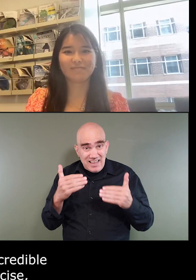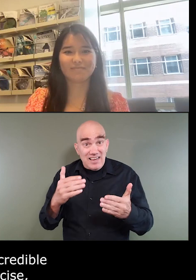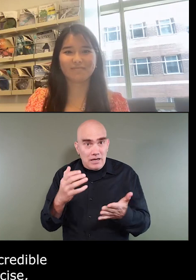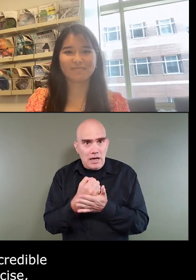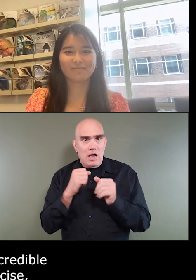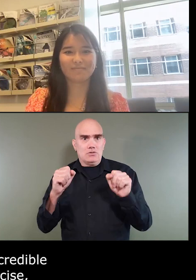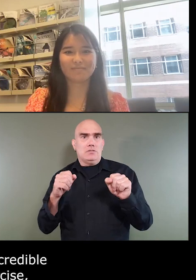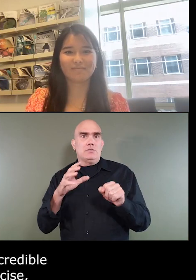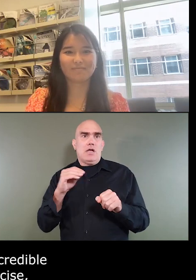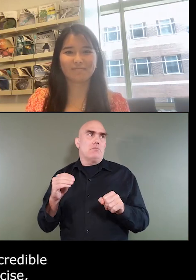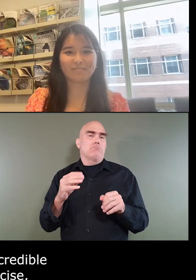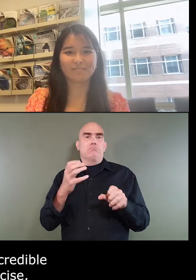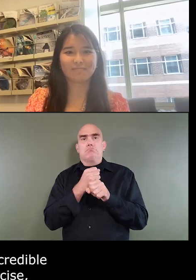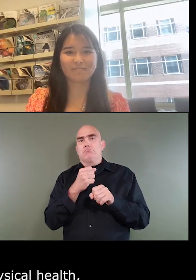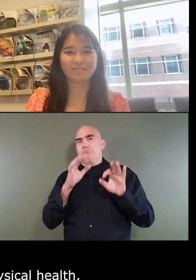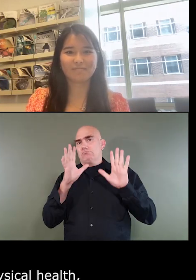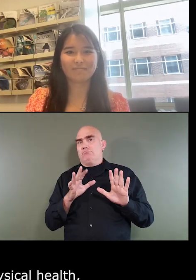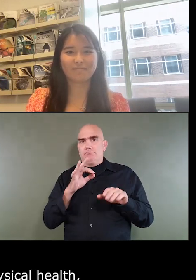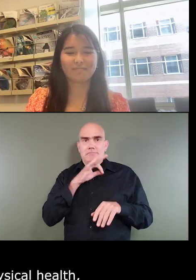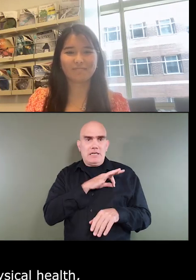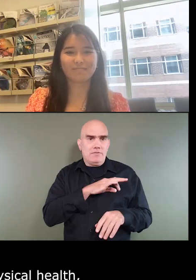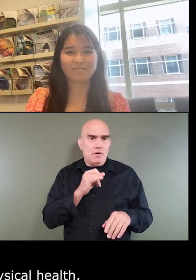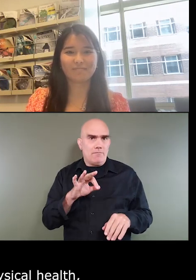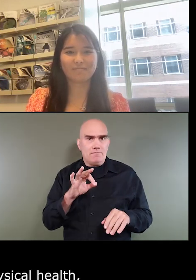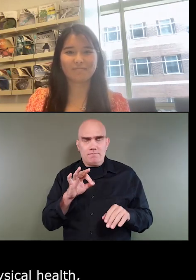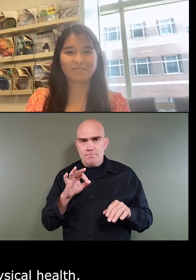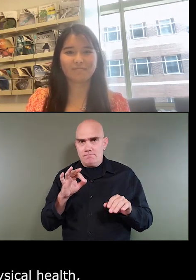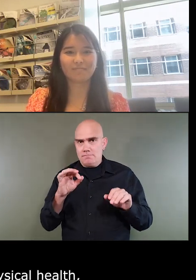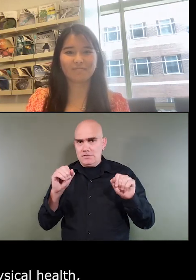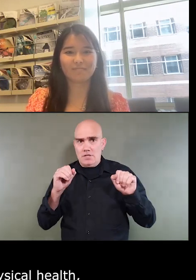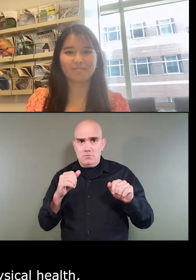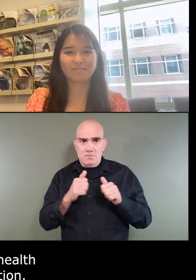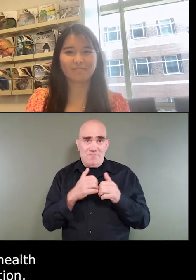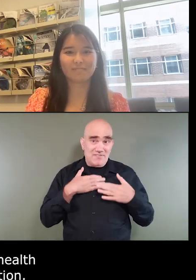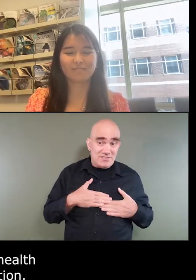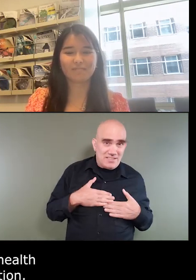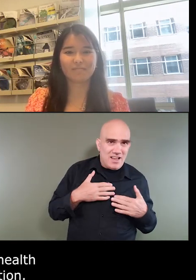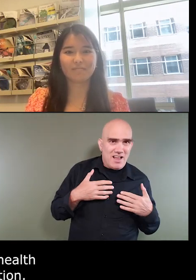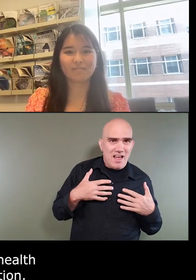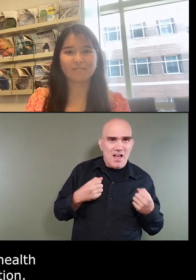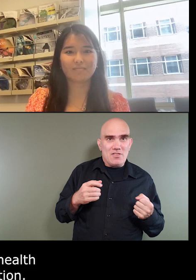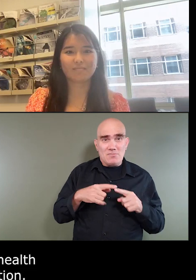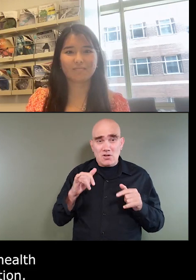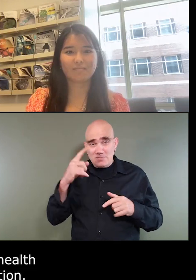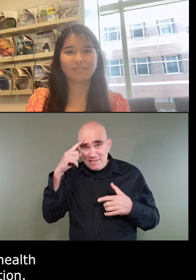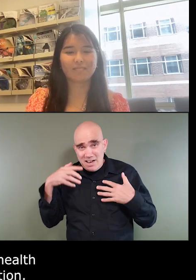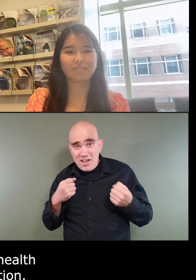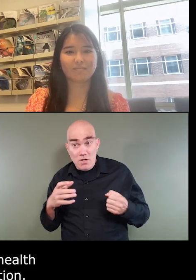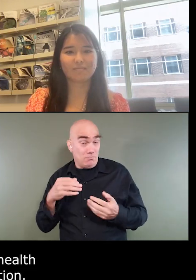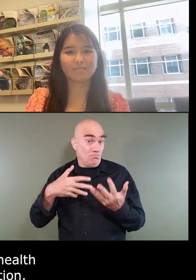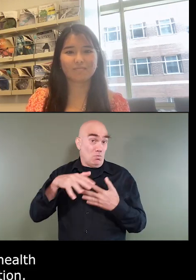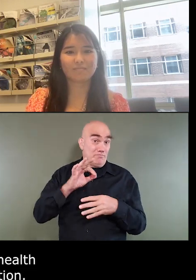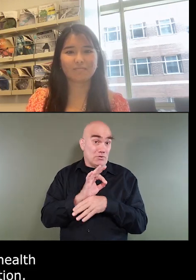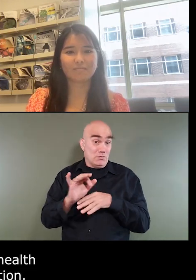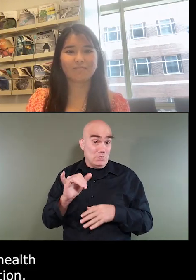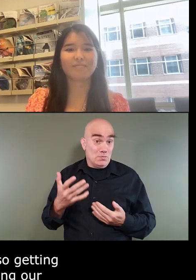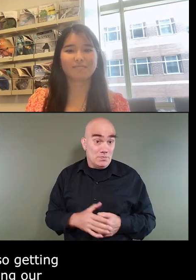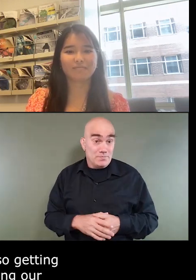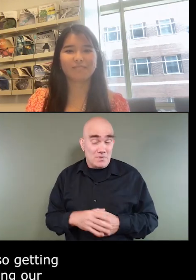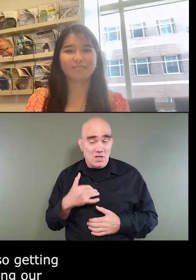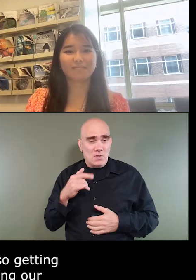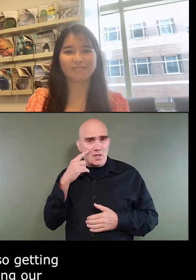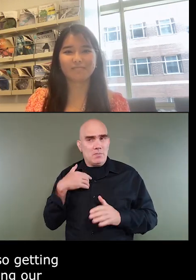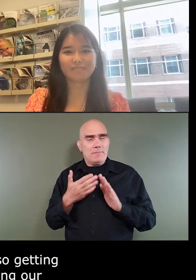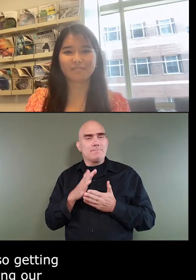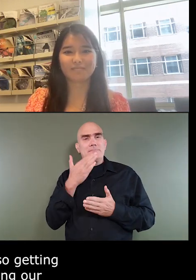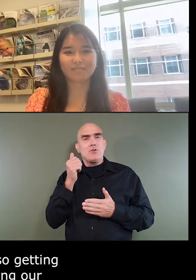the incredible benefits of exercise, both with respect to physical health, but also mental health and social function. And I think